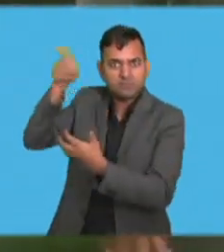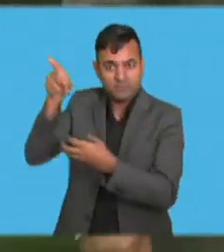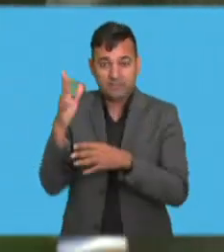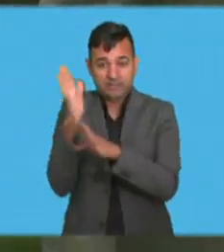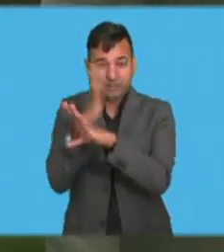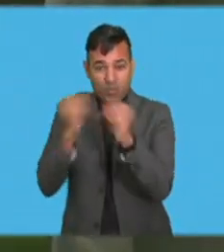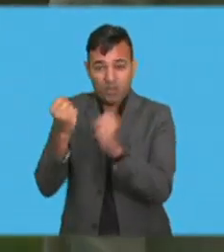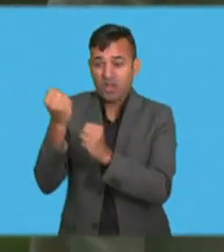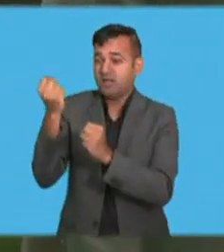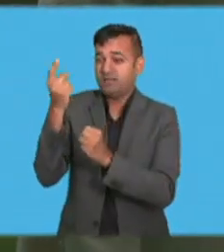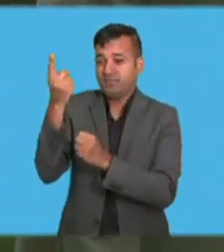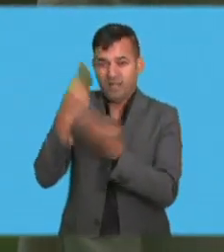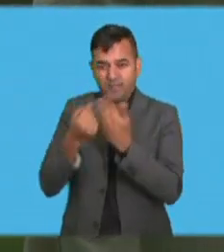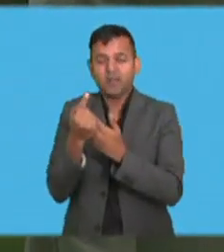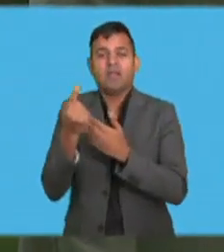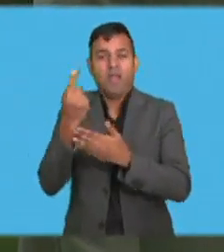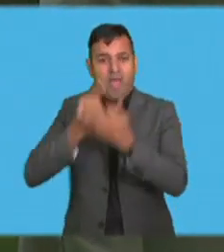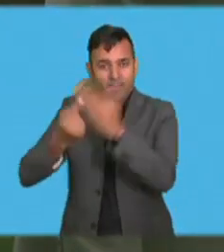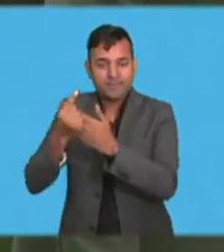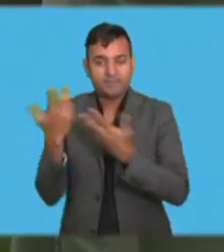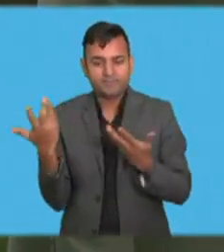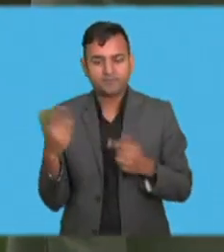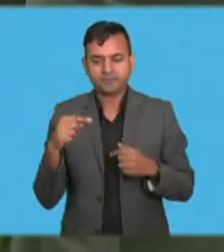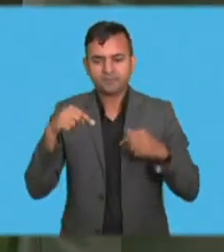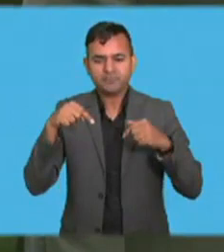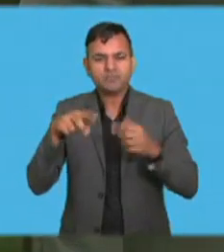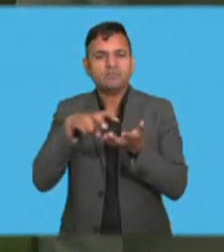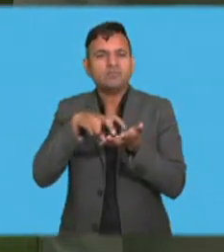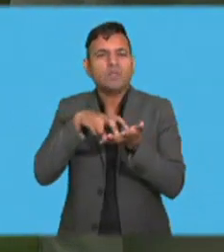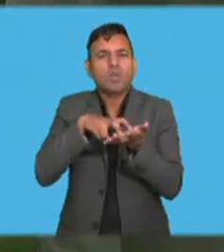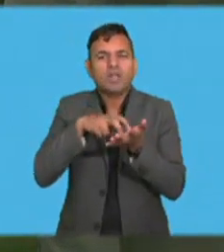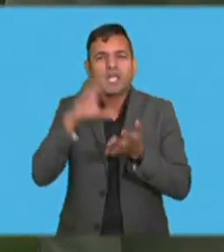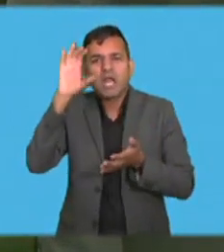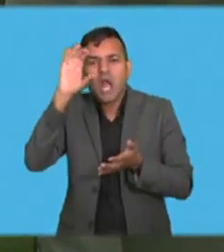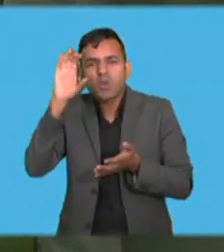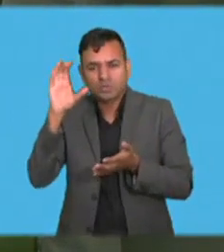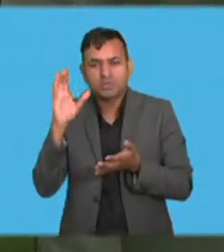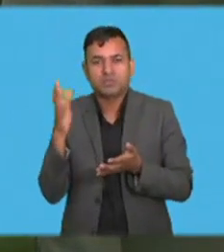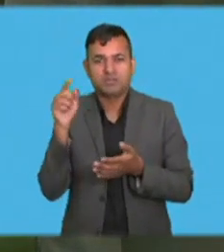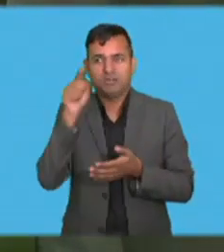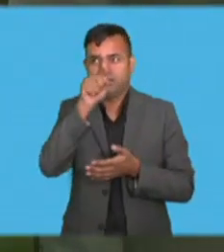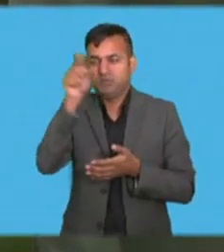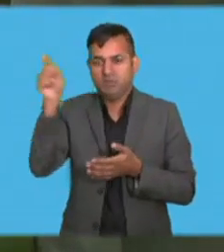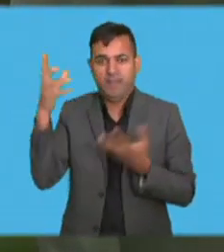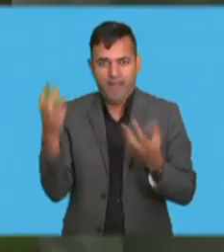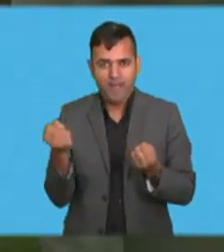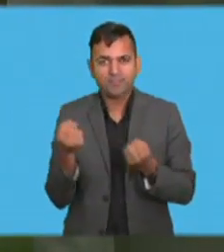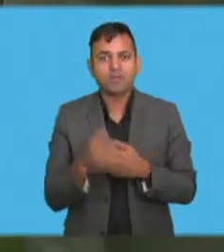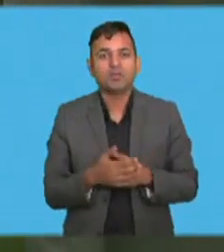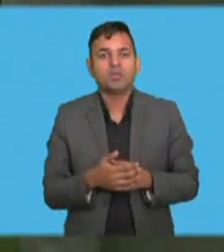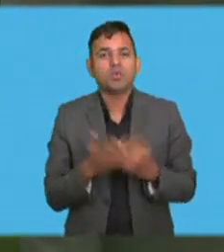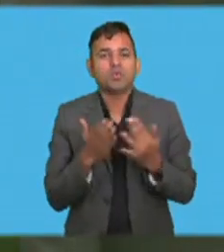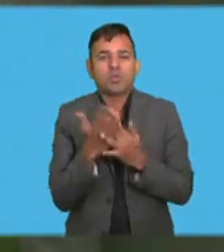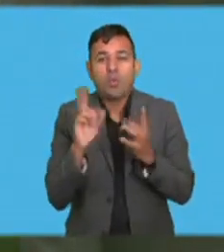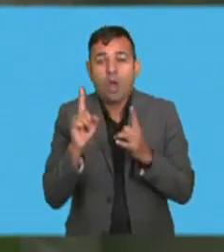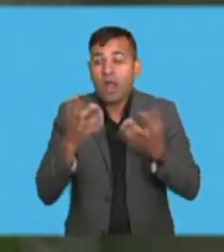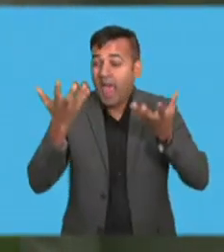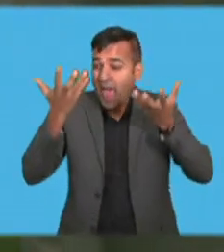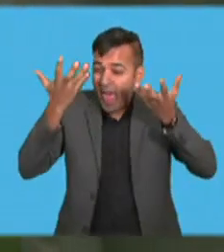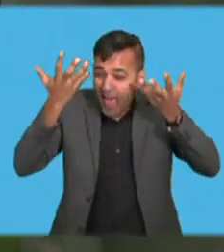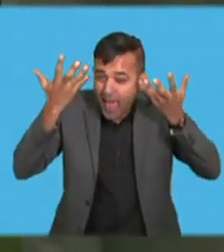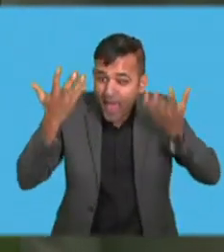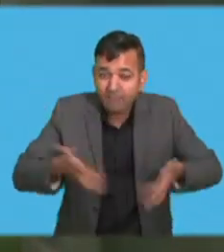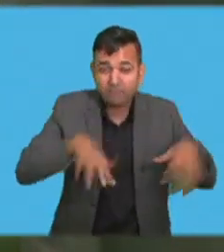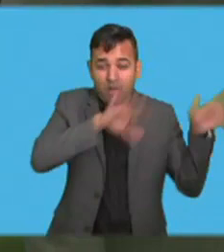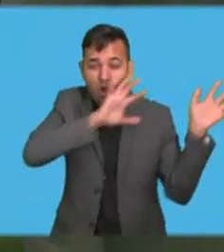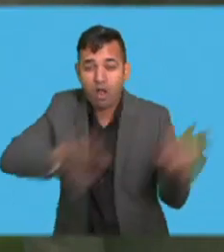to countries, vulnerable countries, through heavy, intense rainfall. The weather